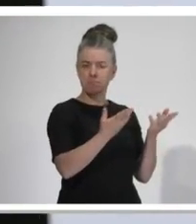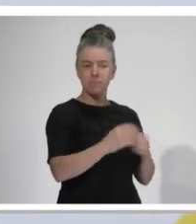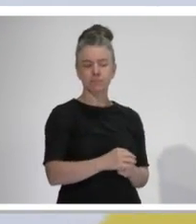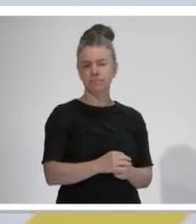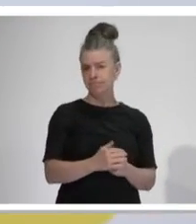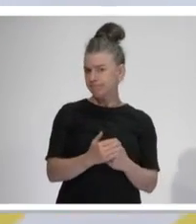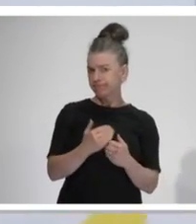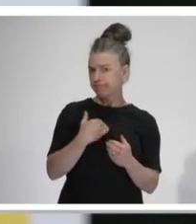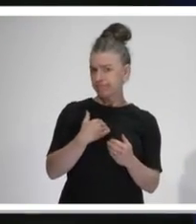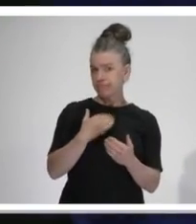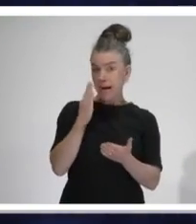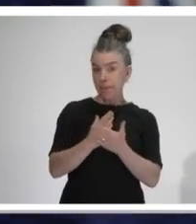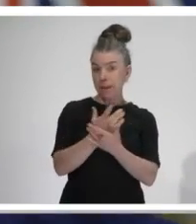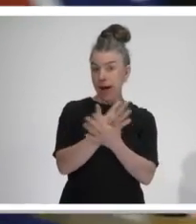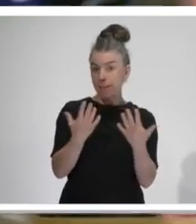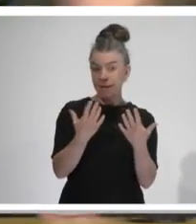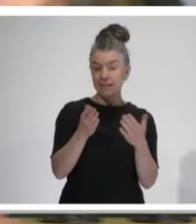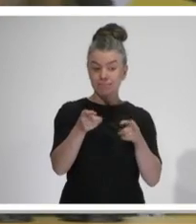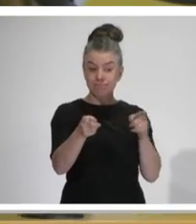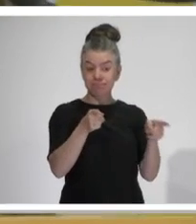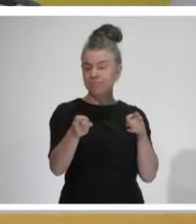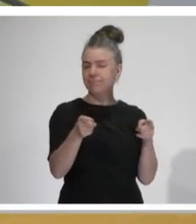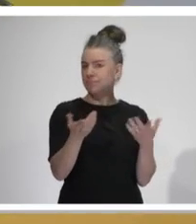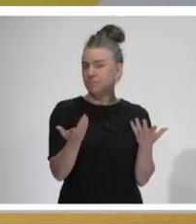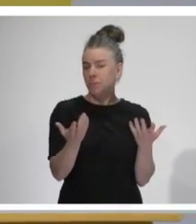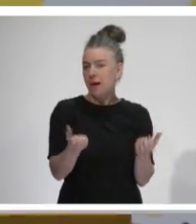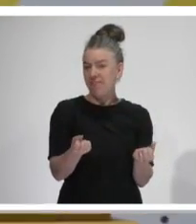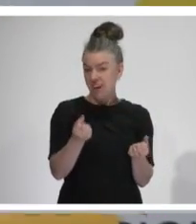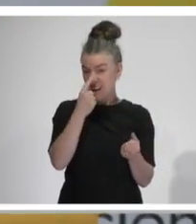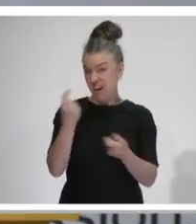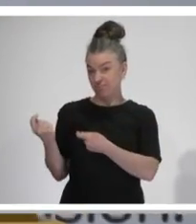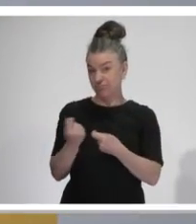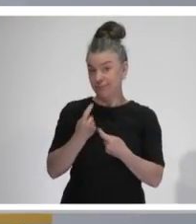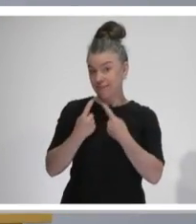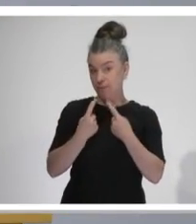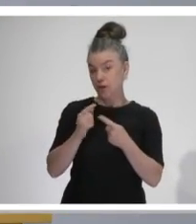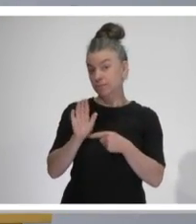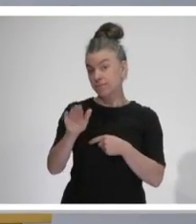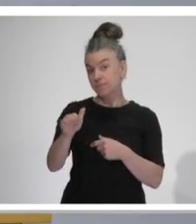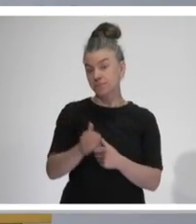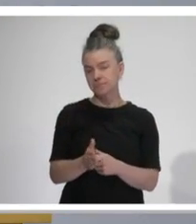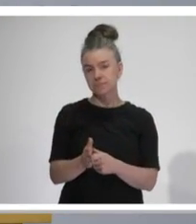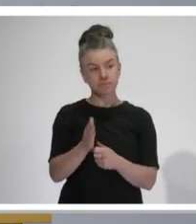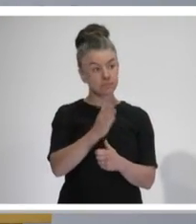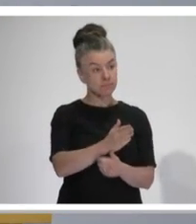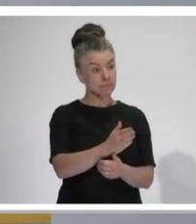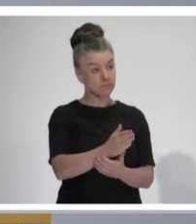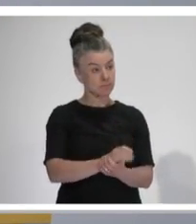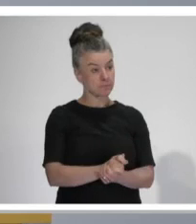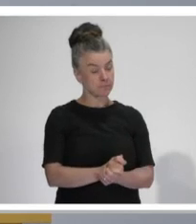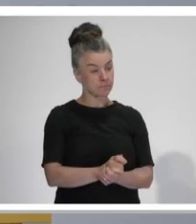figures with me, but we can get that information. Yeah. Sure. Just back down to clear at the front. Under the level